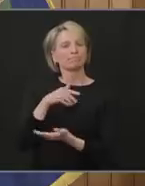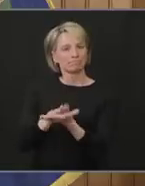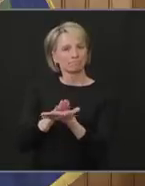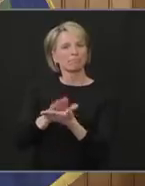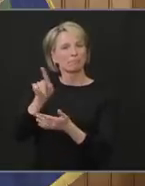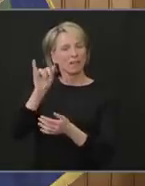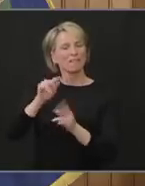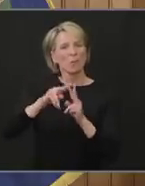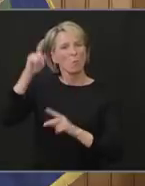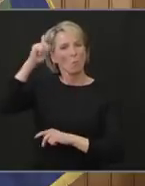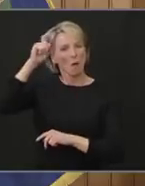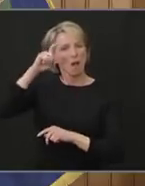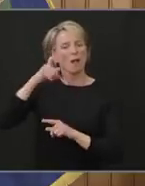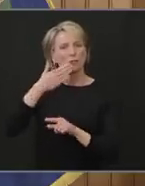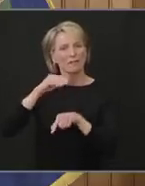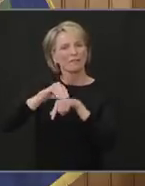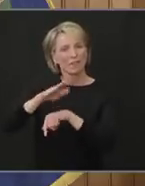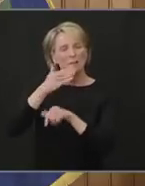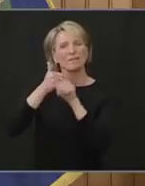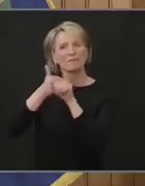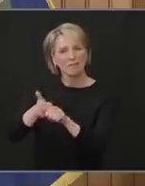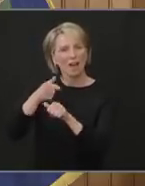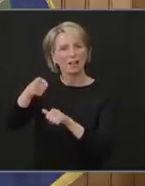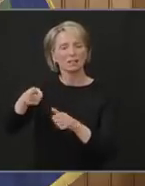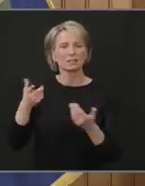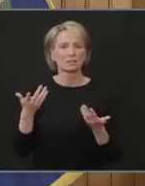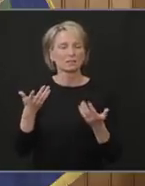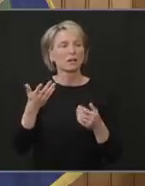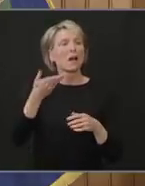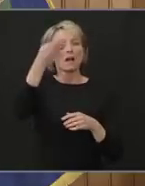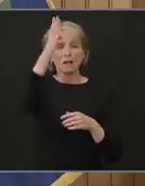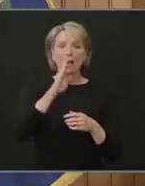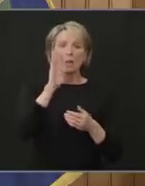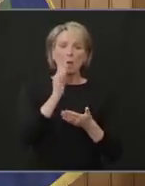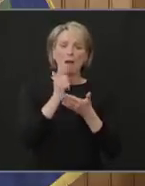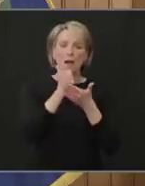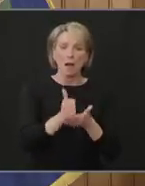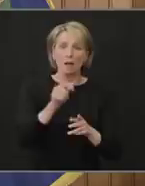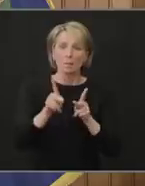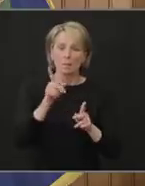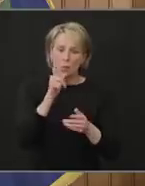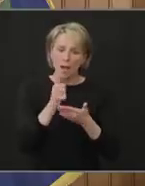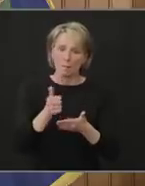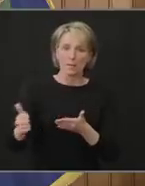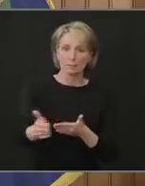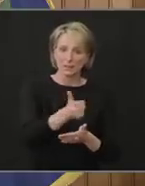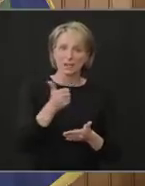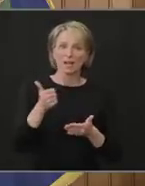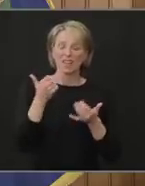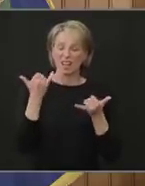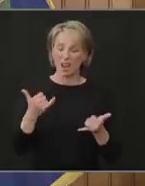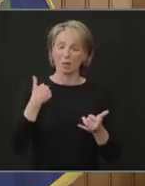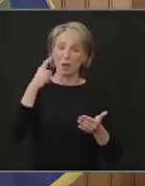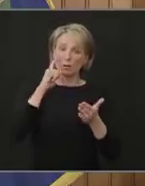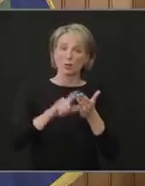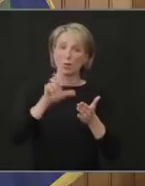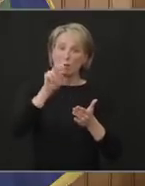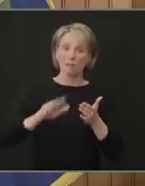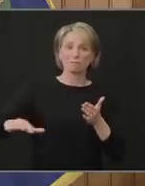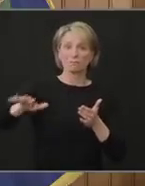and other gatherings like that. God helps those that helps themselves, and Connecticut is standing up and doing the right thing.